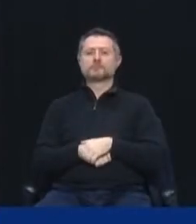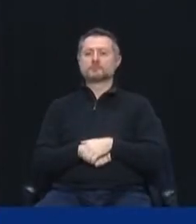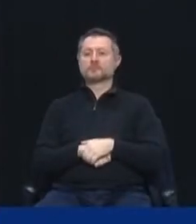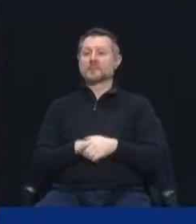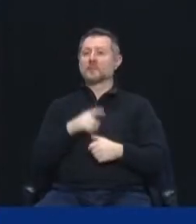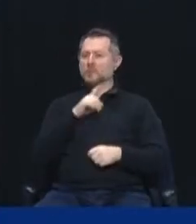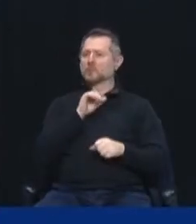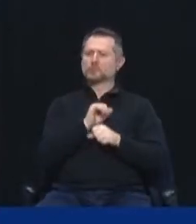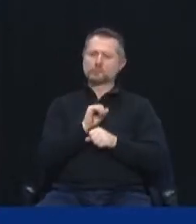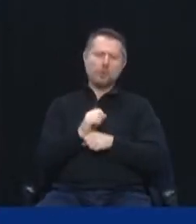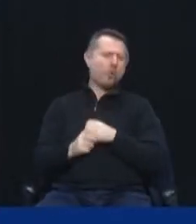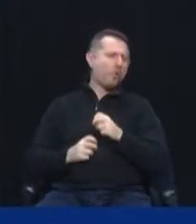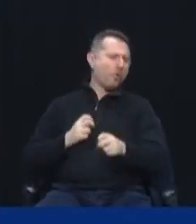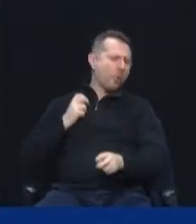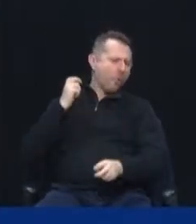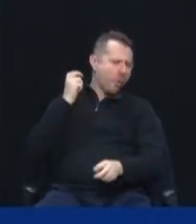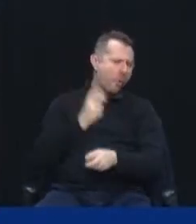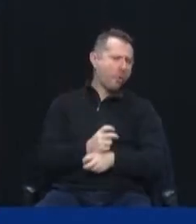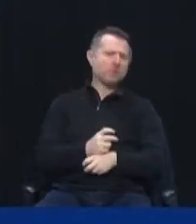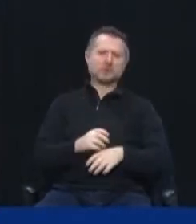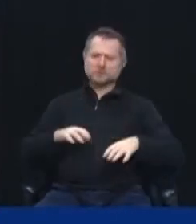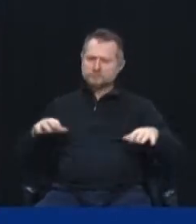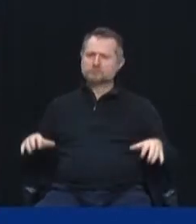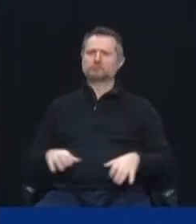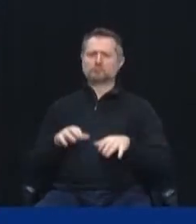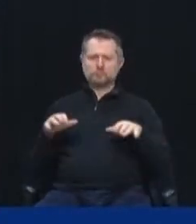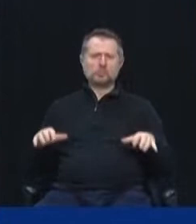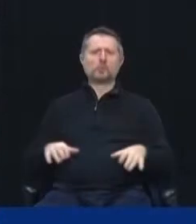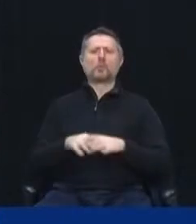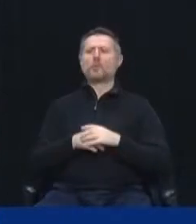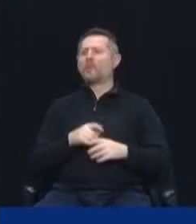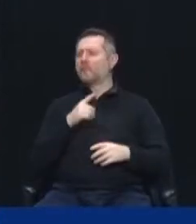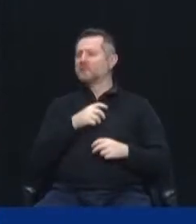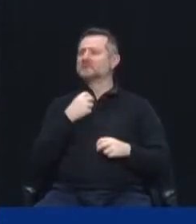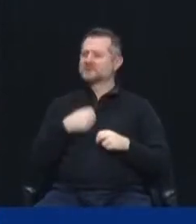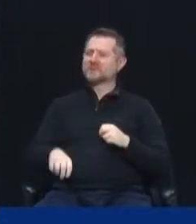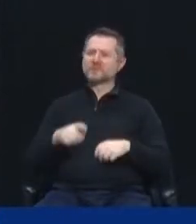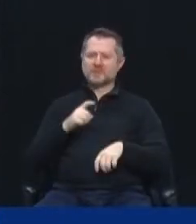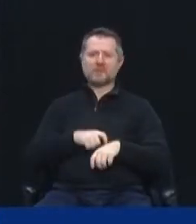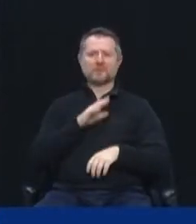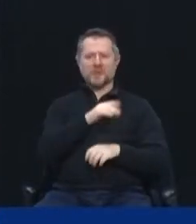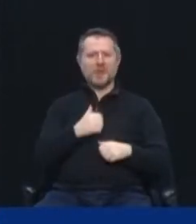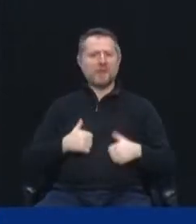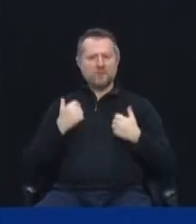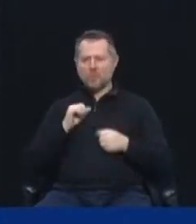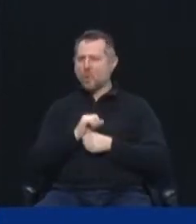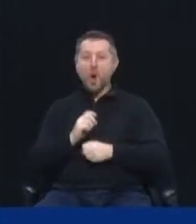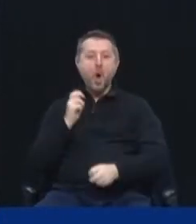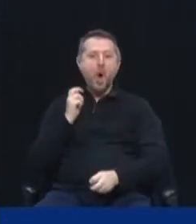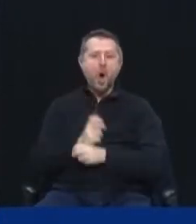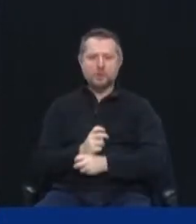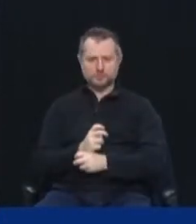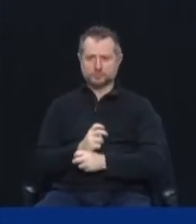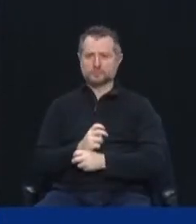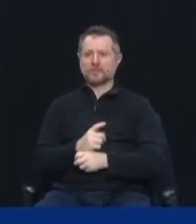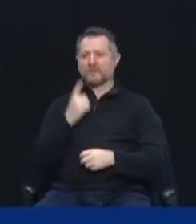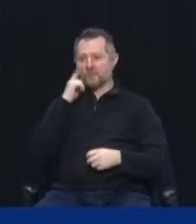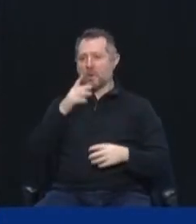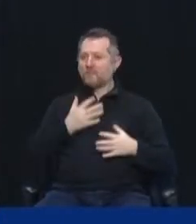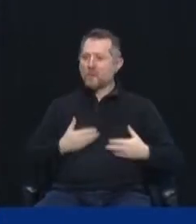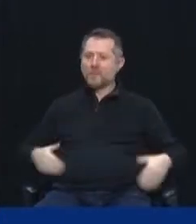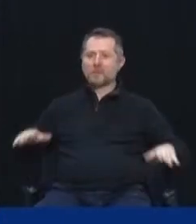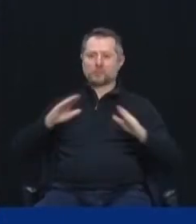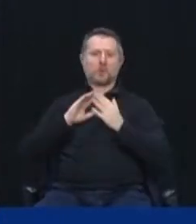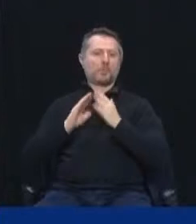hardest. In the toughest time of your life, you're working hard for our communities. As